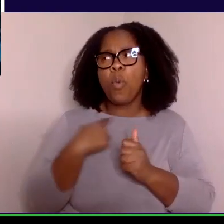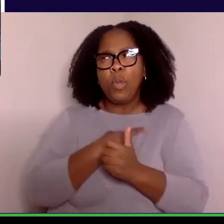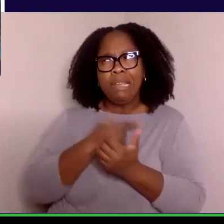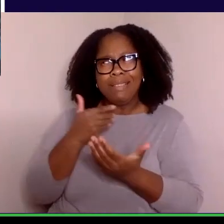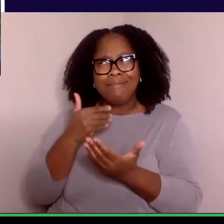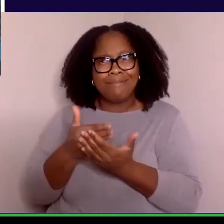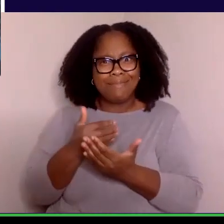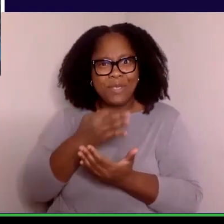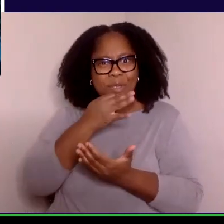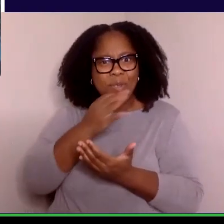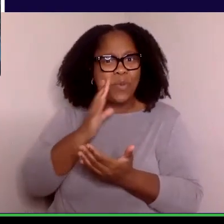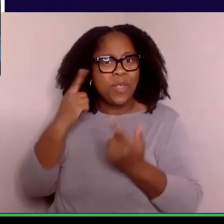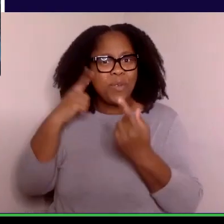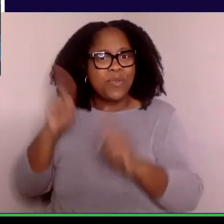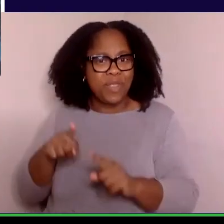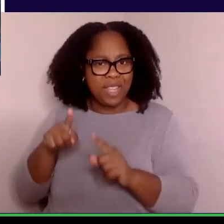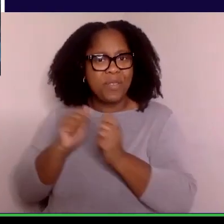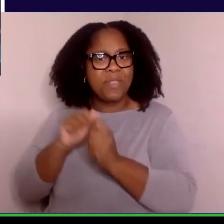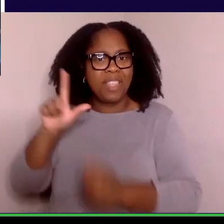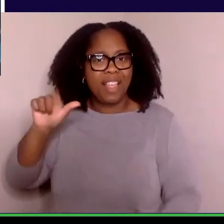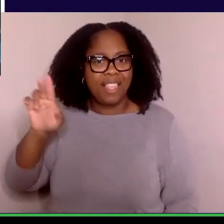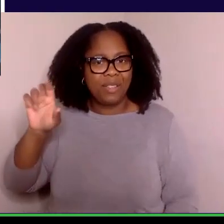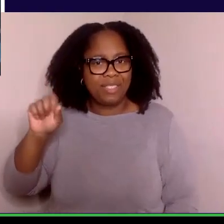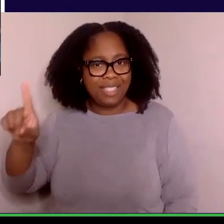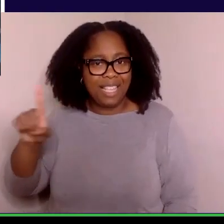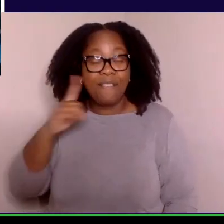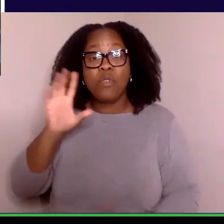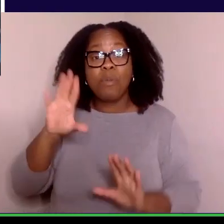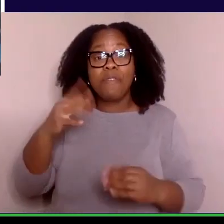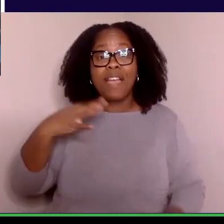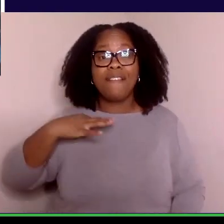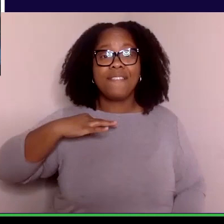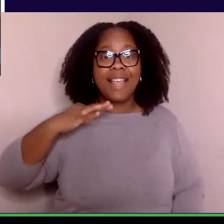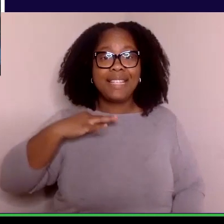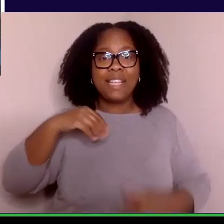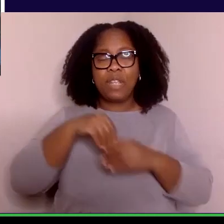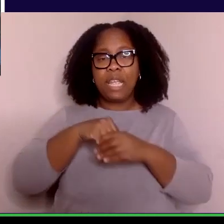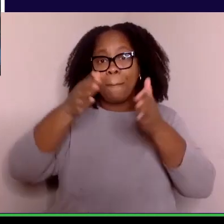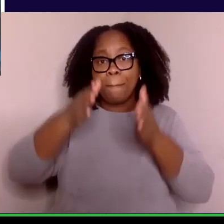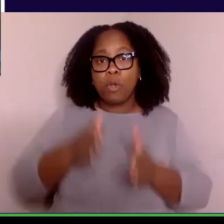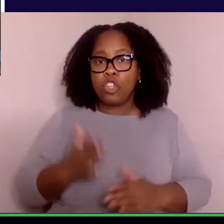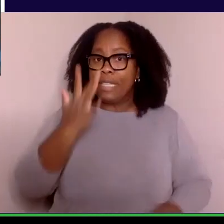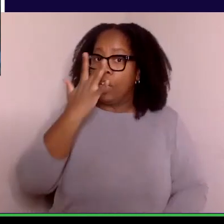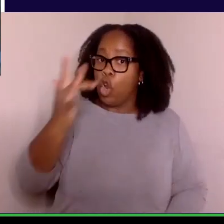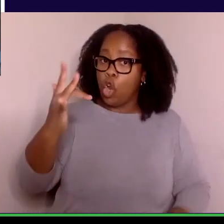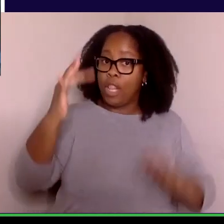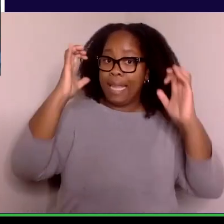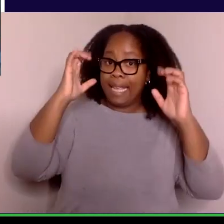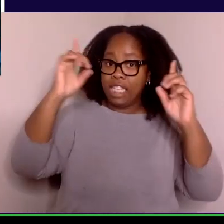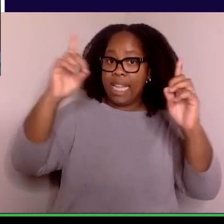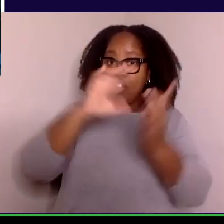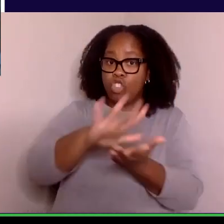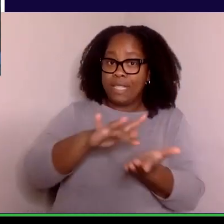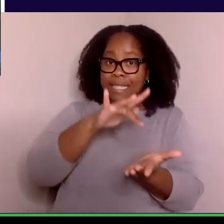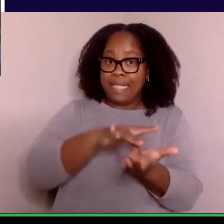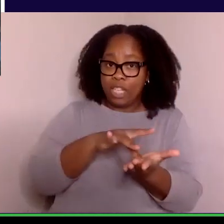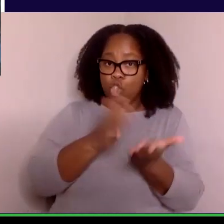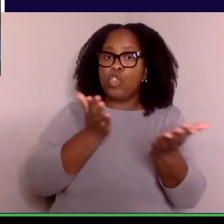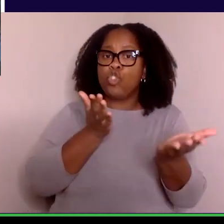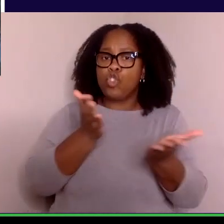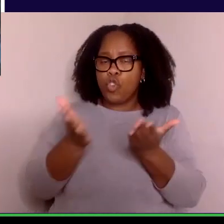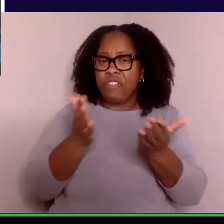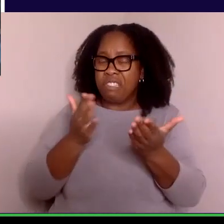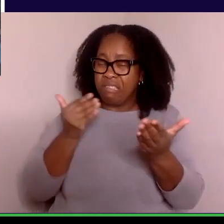LAUSD for providing voluntary in-person early education center services.